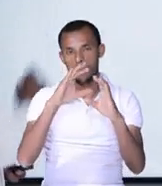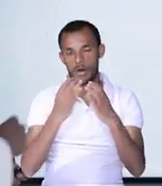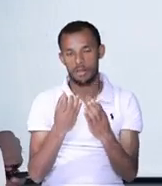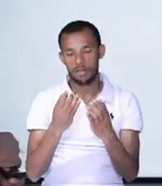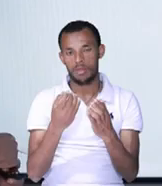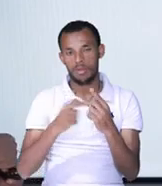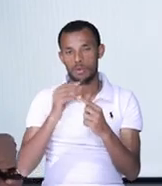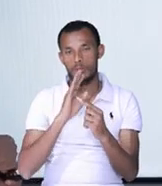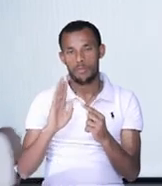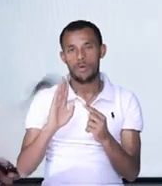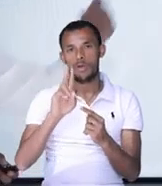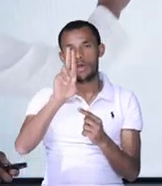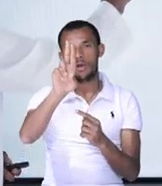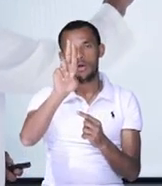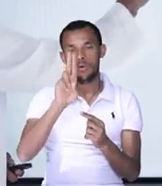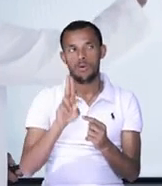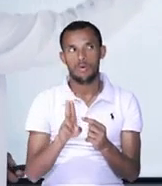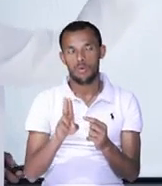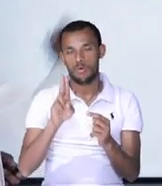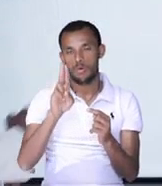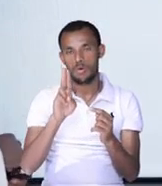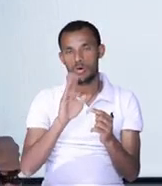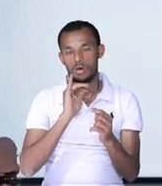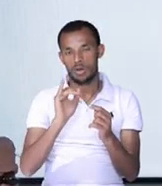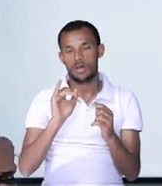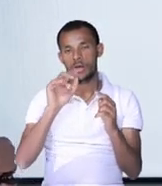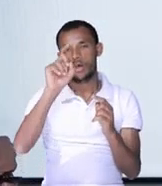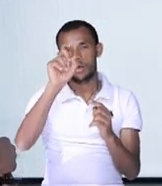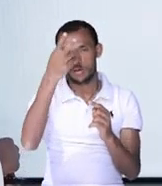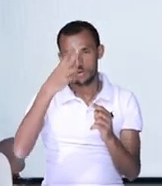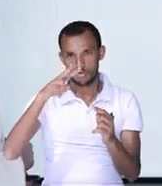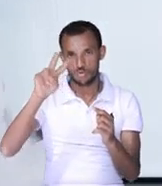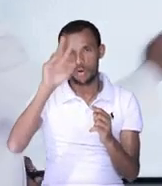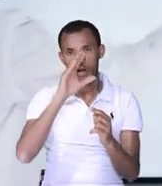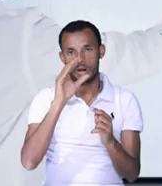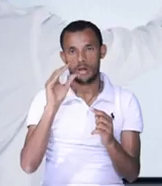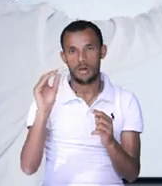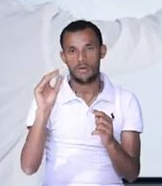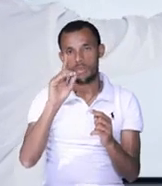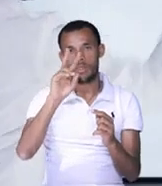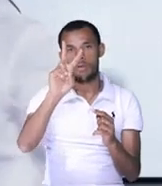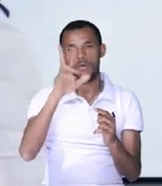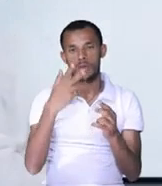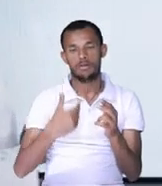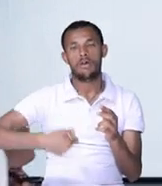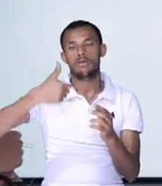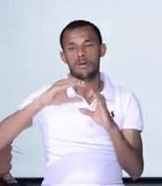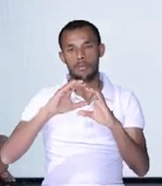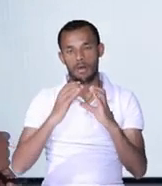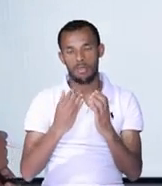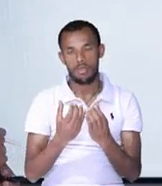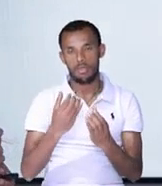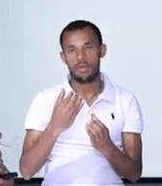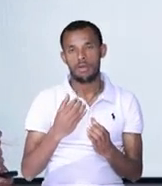be it is u, therefore u is this x squared, and dv the other part it is e